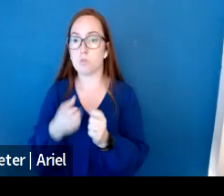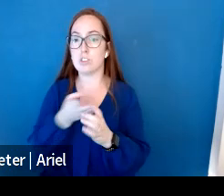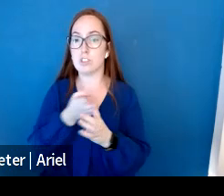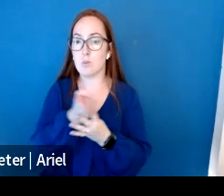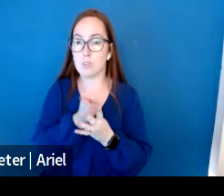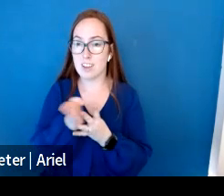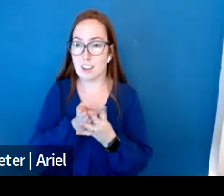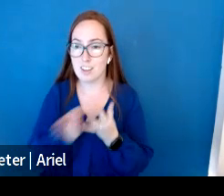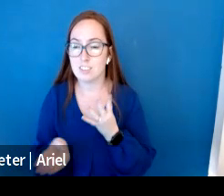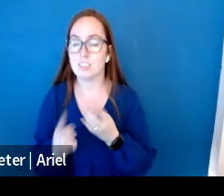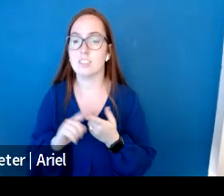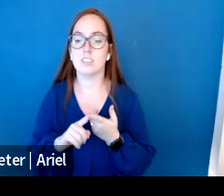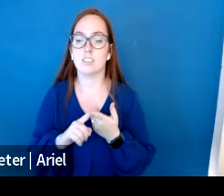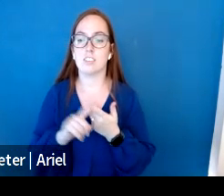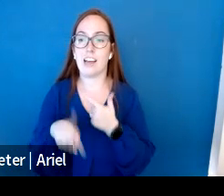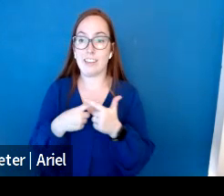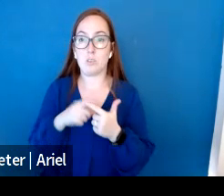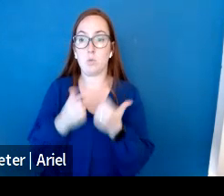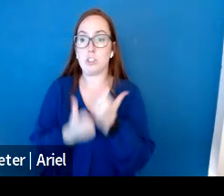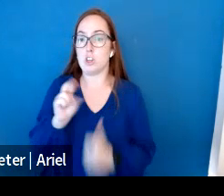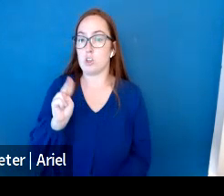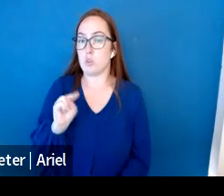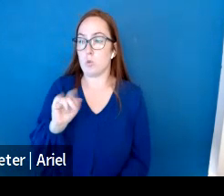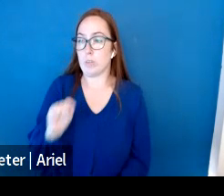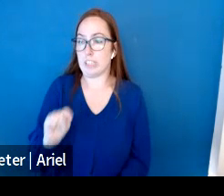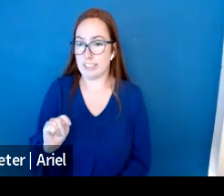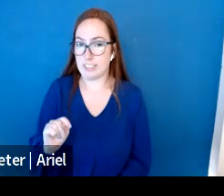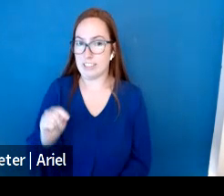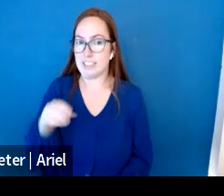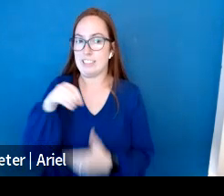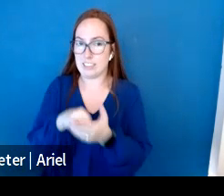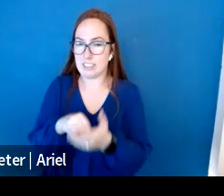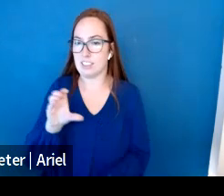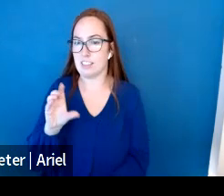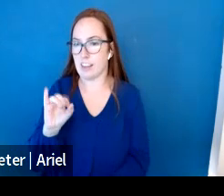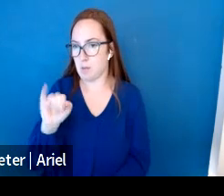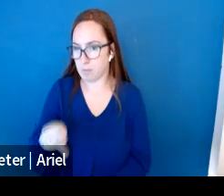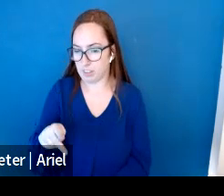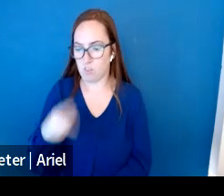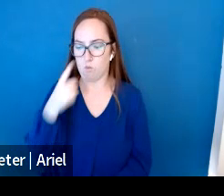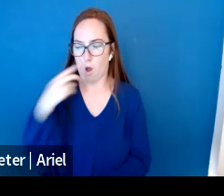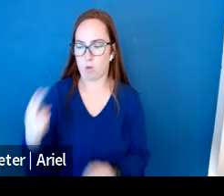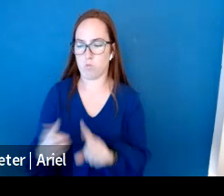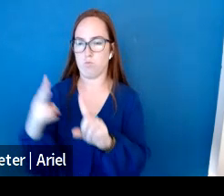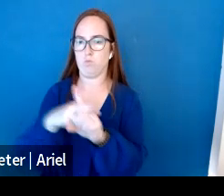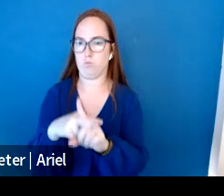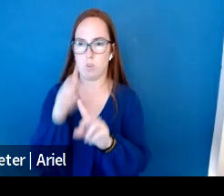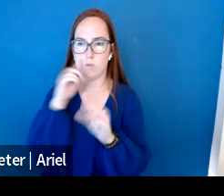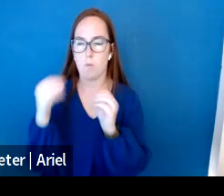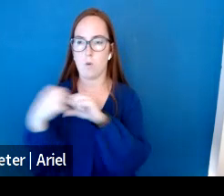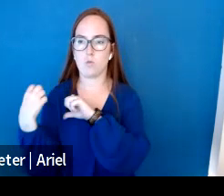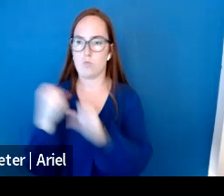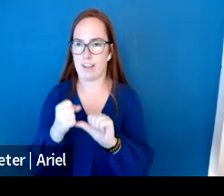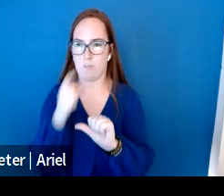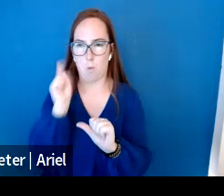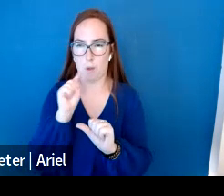those units within the Classwide intervention program that can be used to help strengthen those